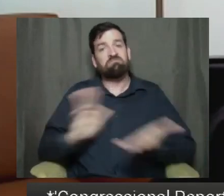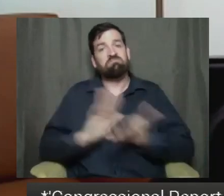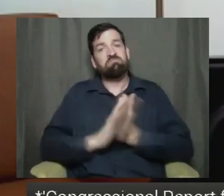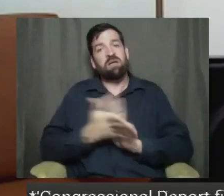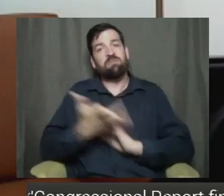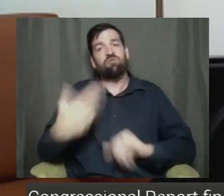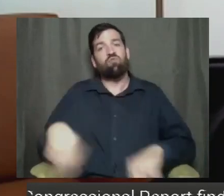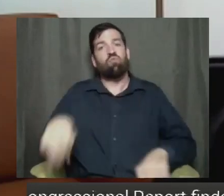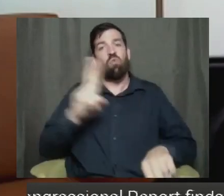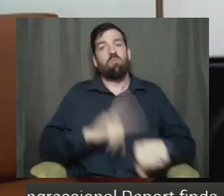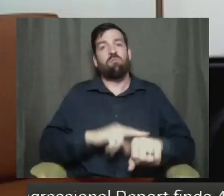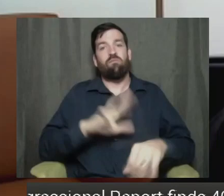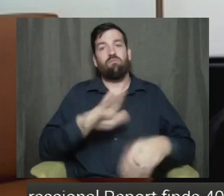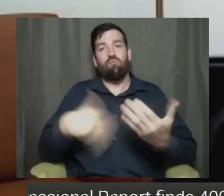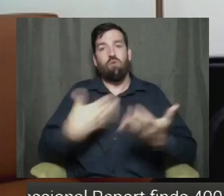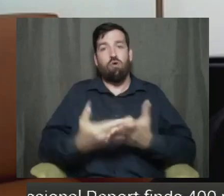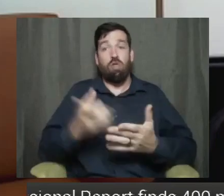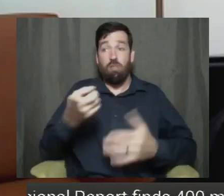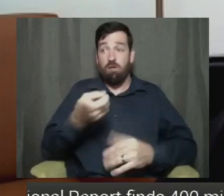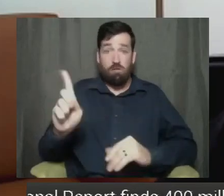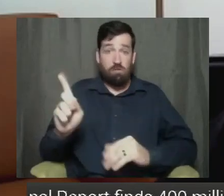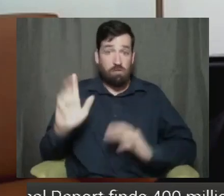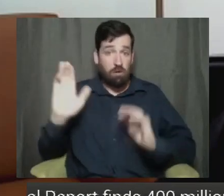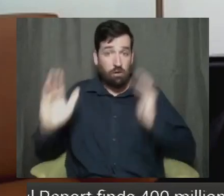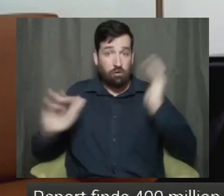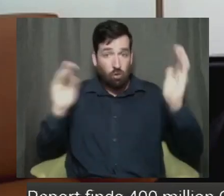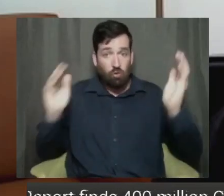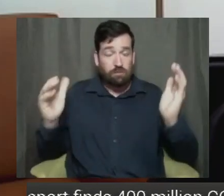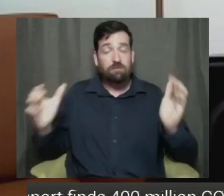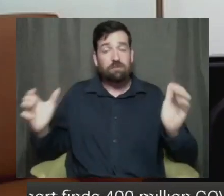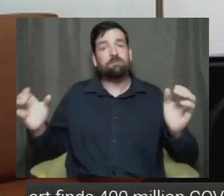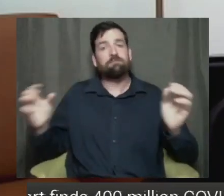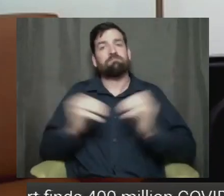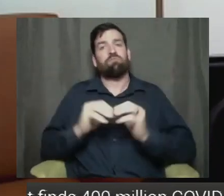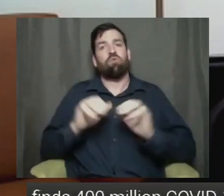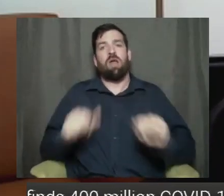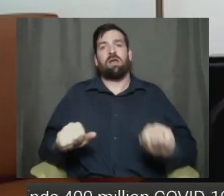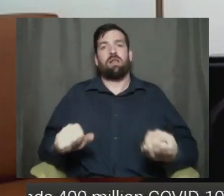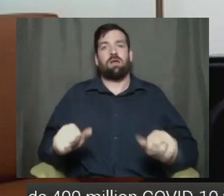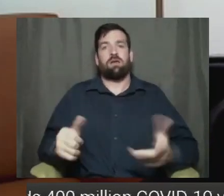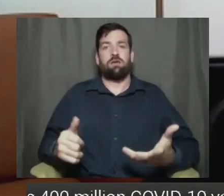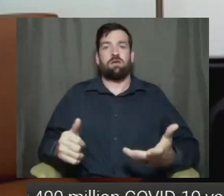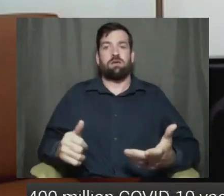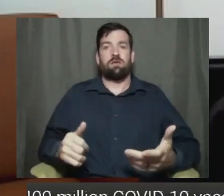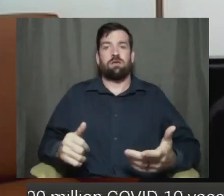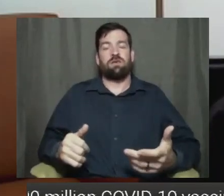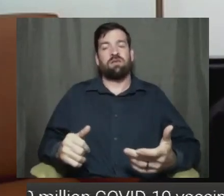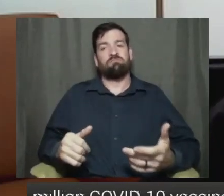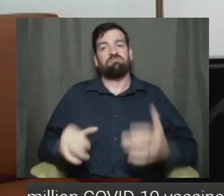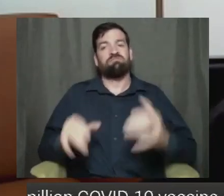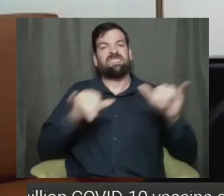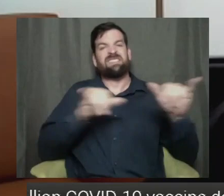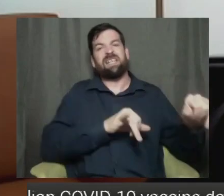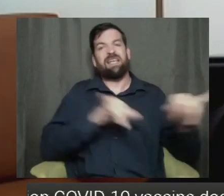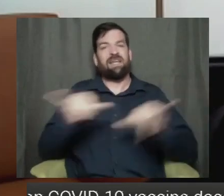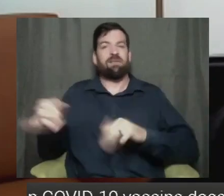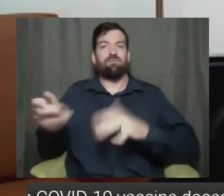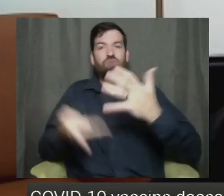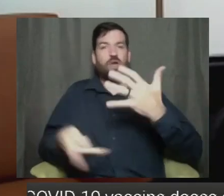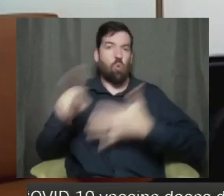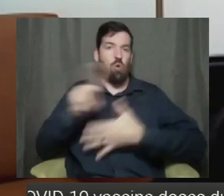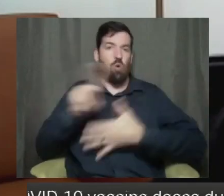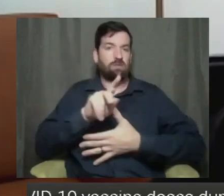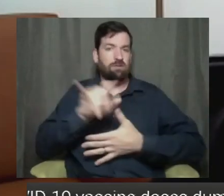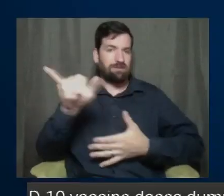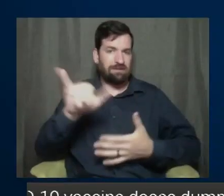them. And when they're adults, I think it increases the chances that they'll have those same priorities and make those same